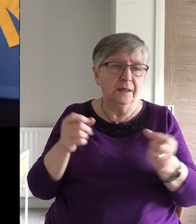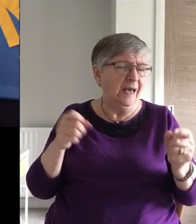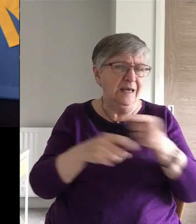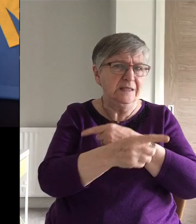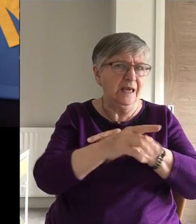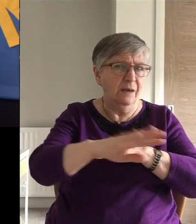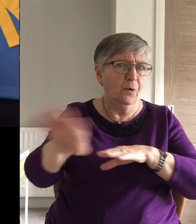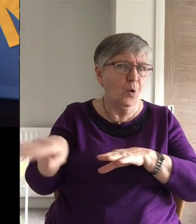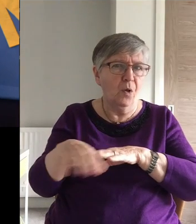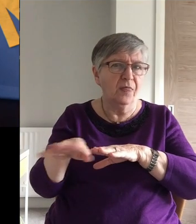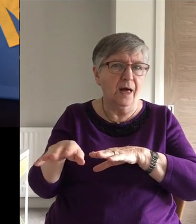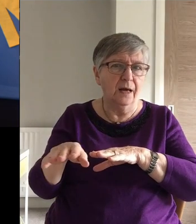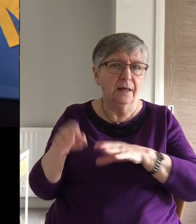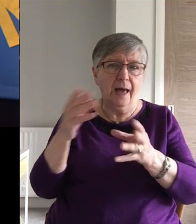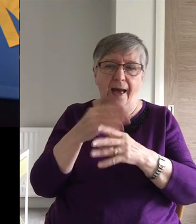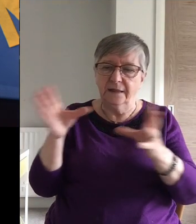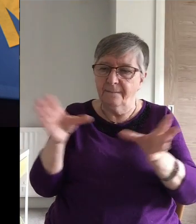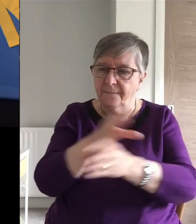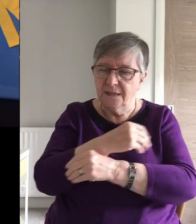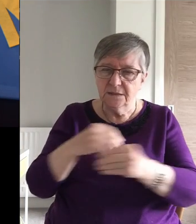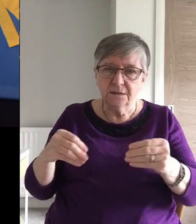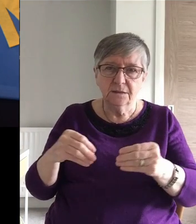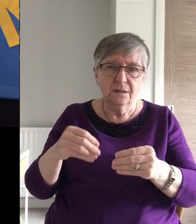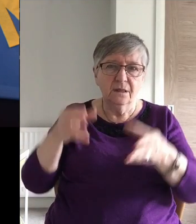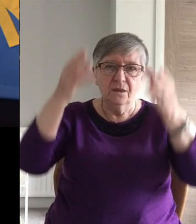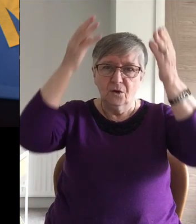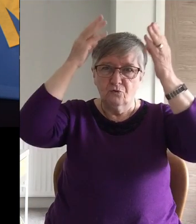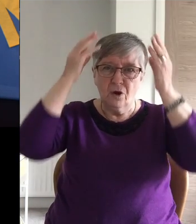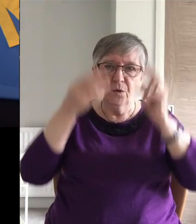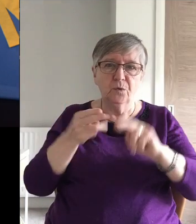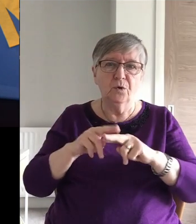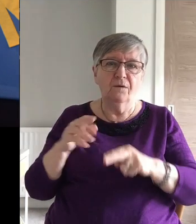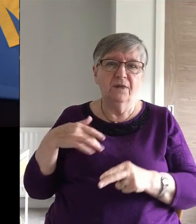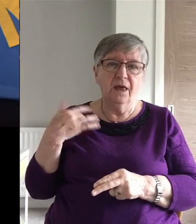these and miss out on the crown of life.